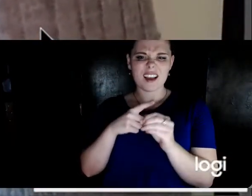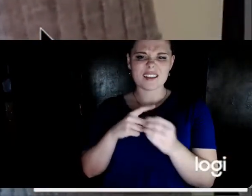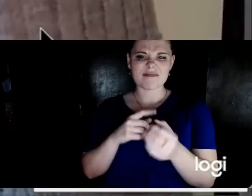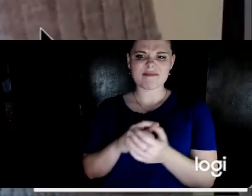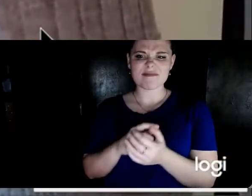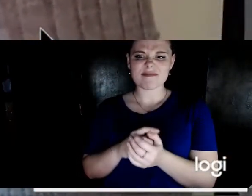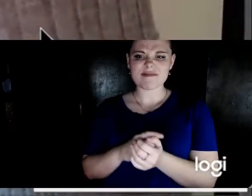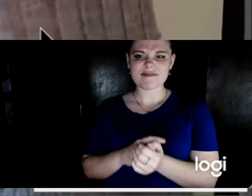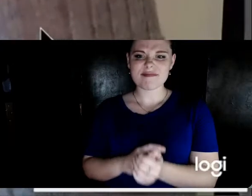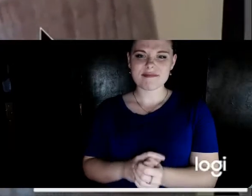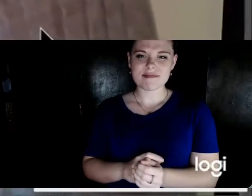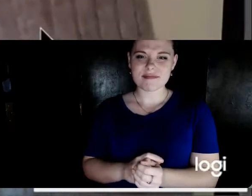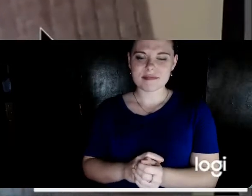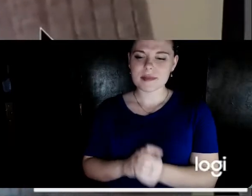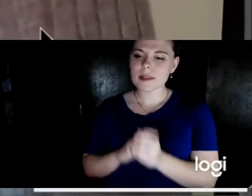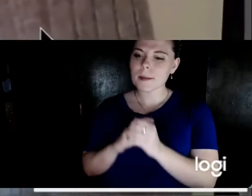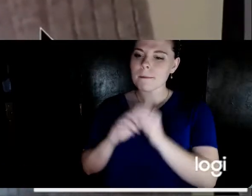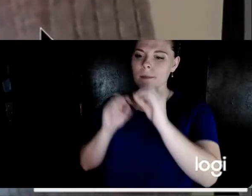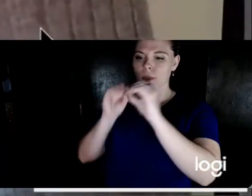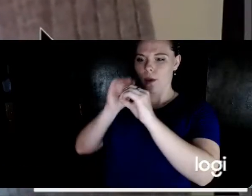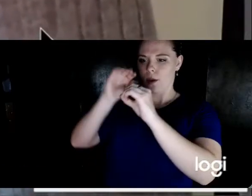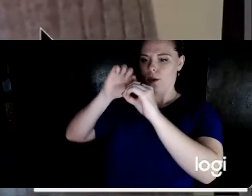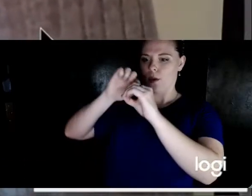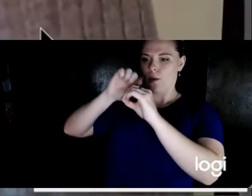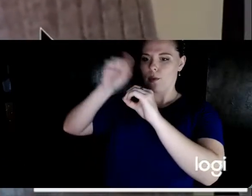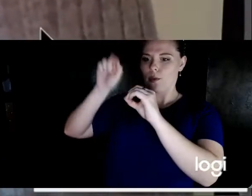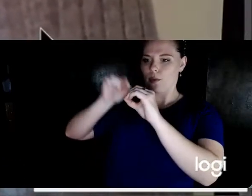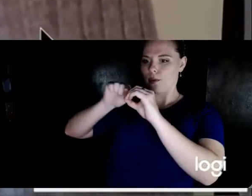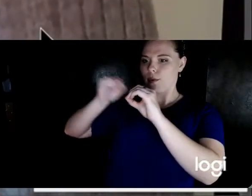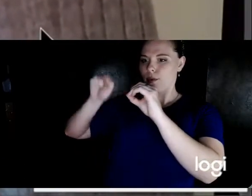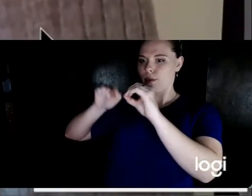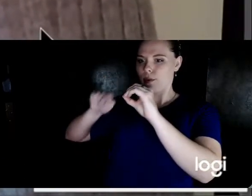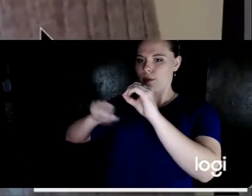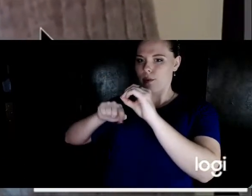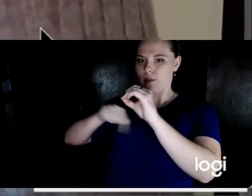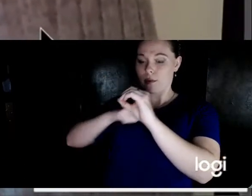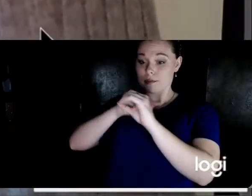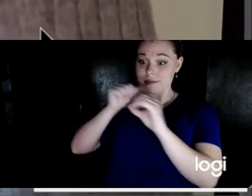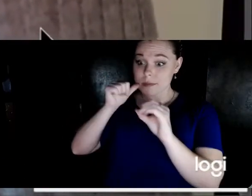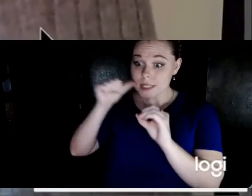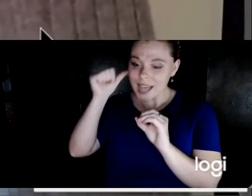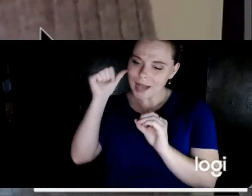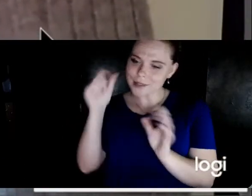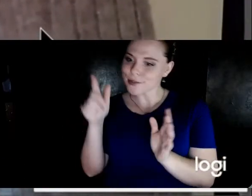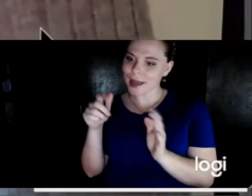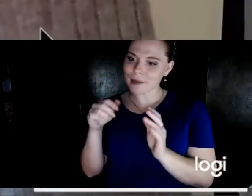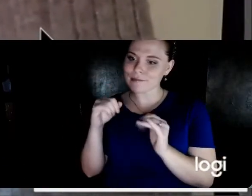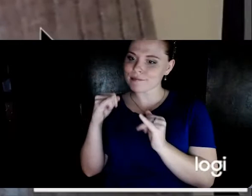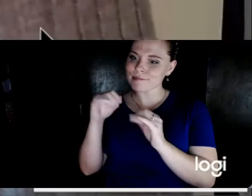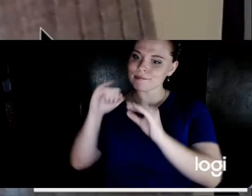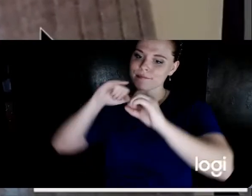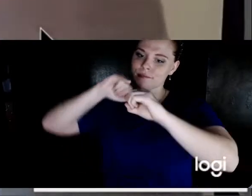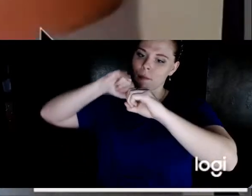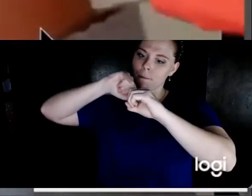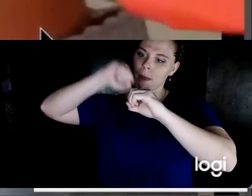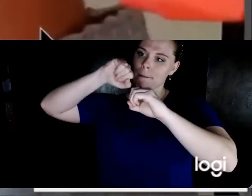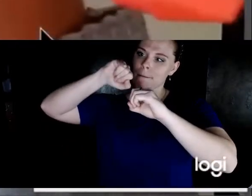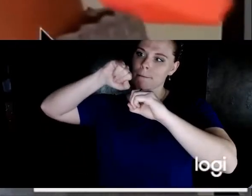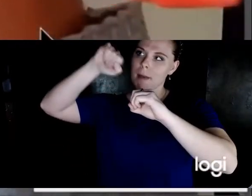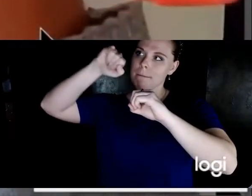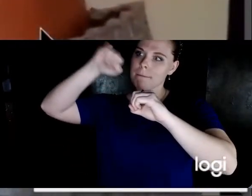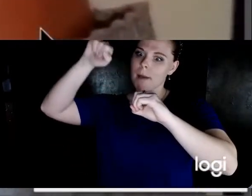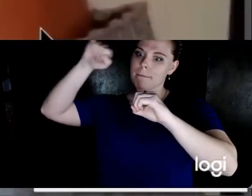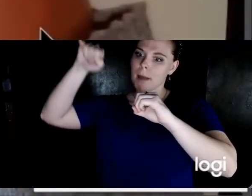are petals that come out. Now remember, yesterday we did our little dashes to